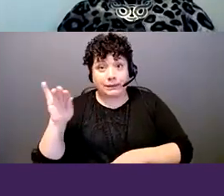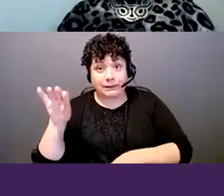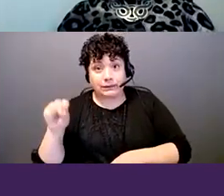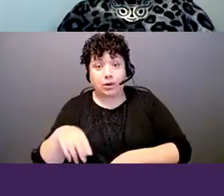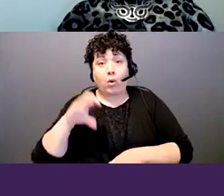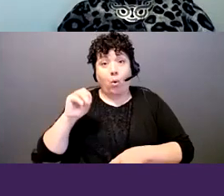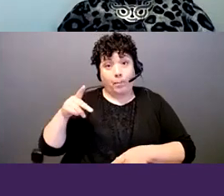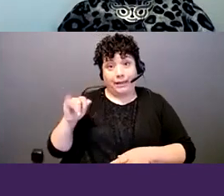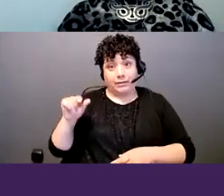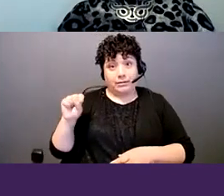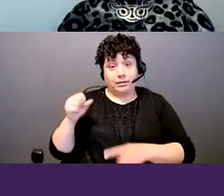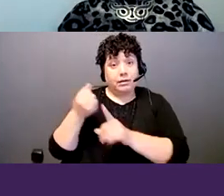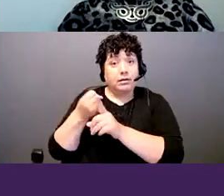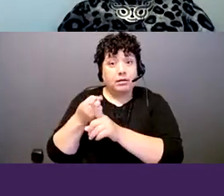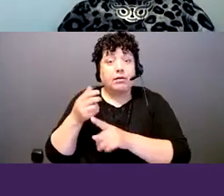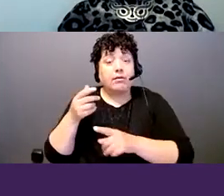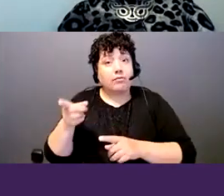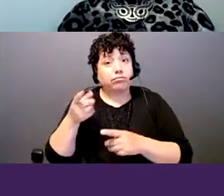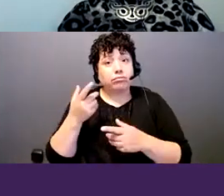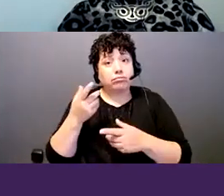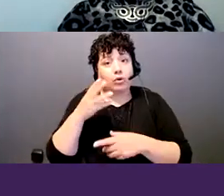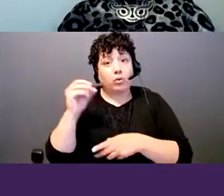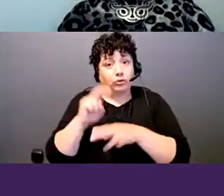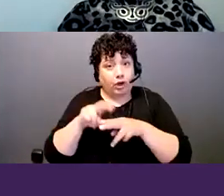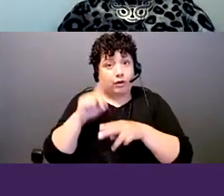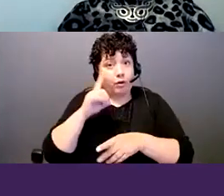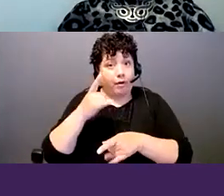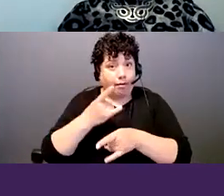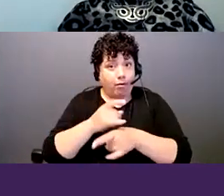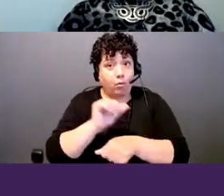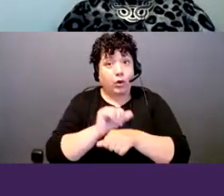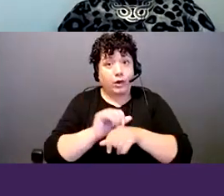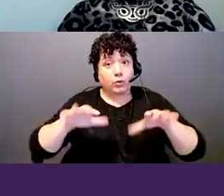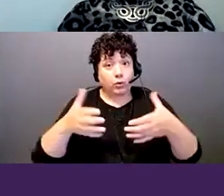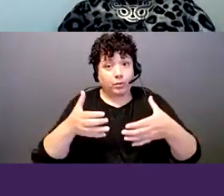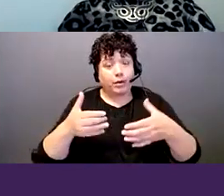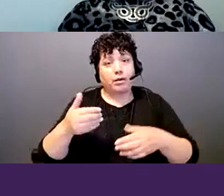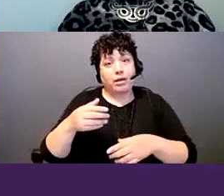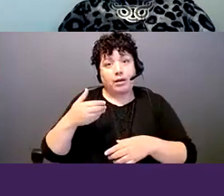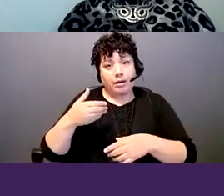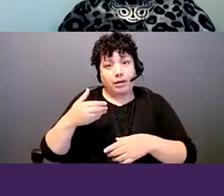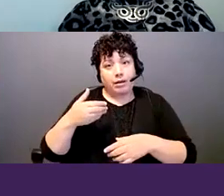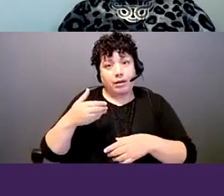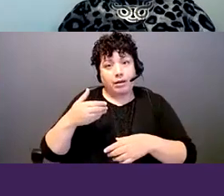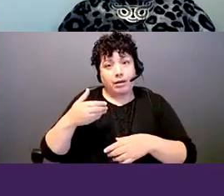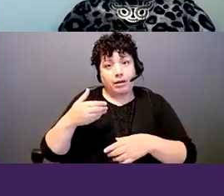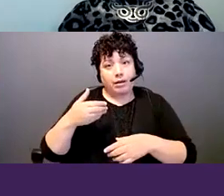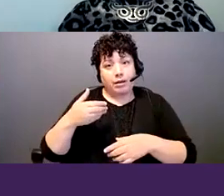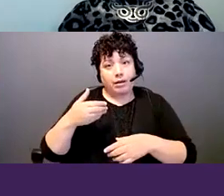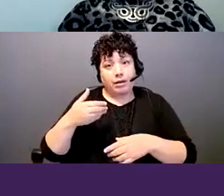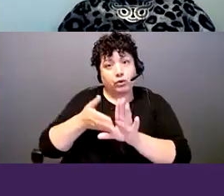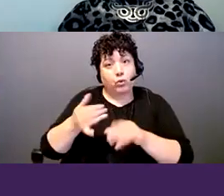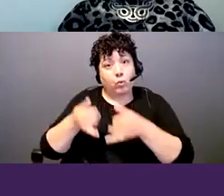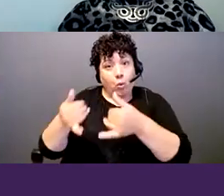is co-chair of the Alcohol Working Group. She is the recipient of the Ontario Psychiatric Award of Excellence